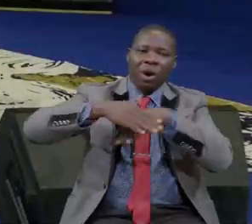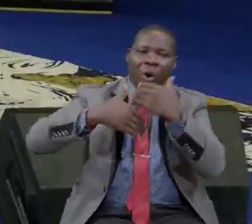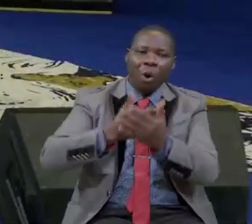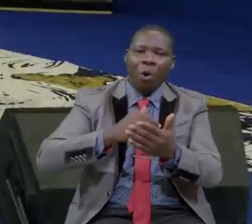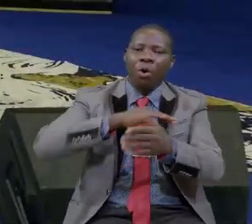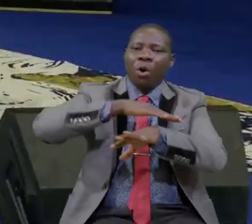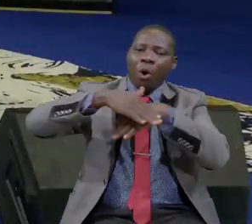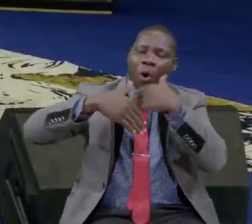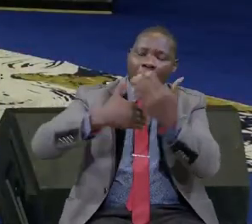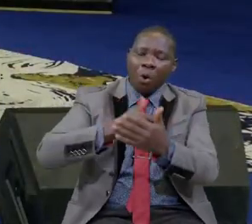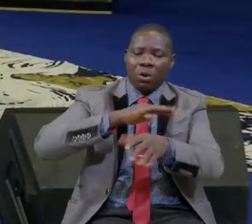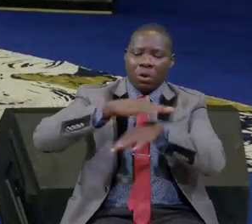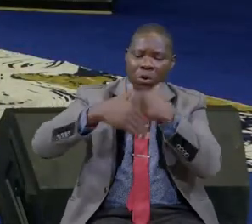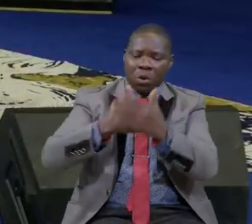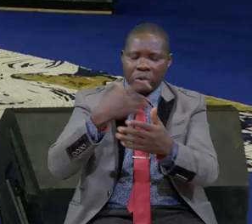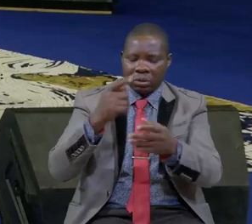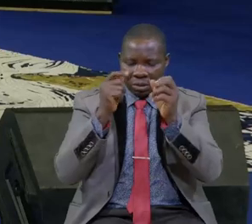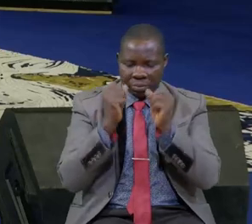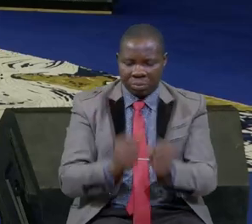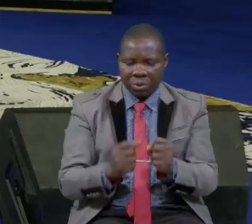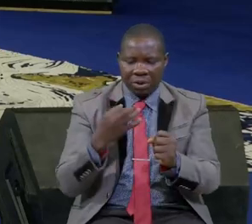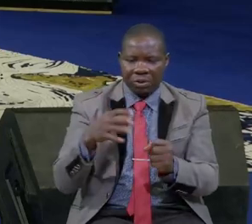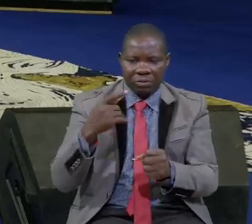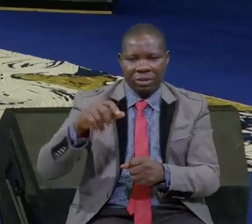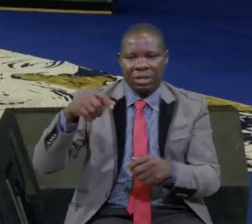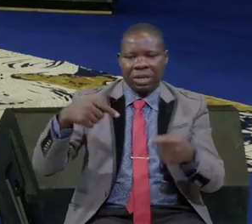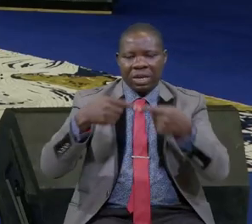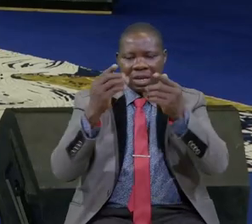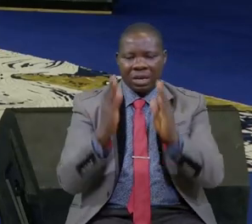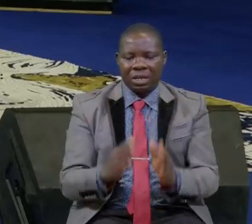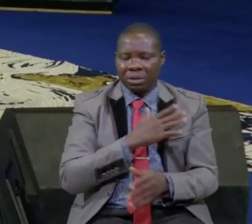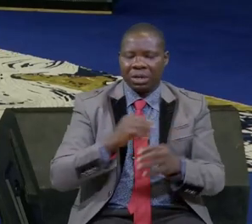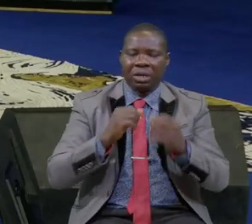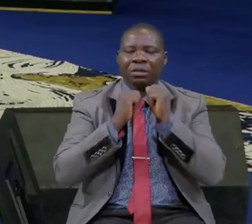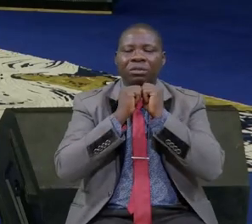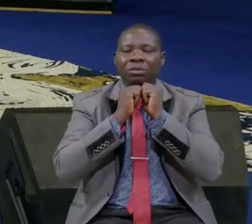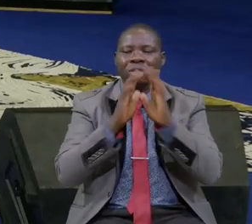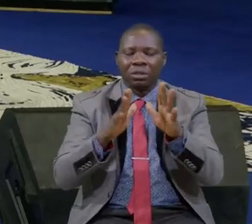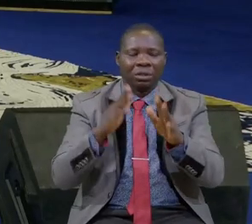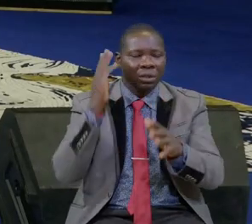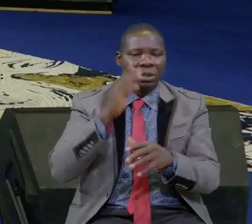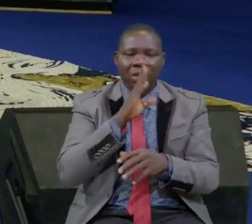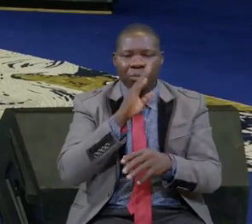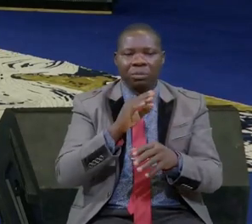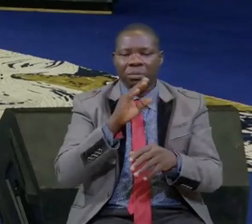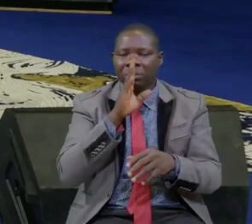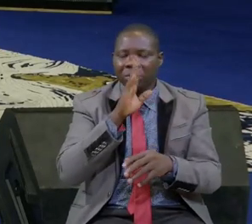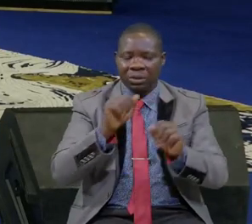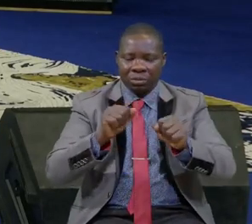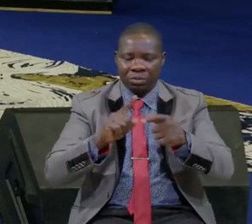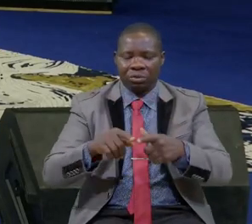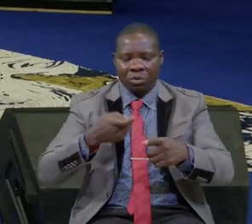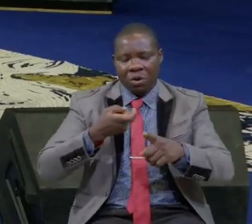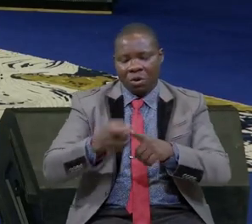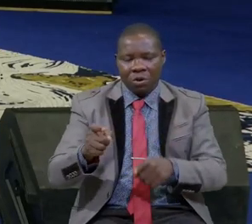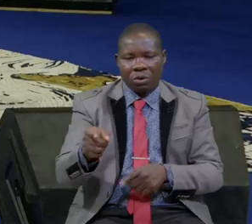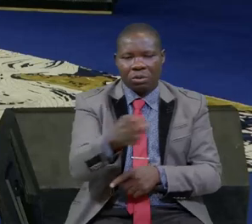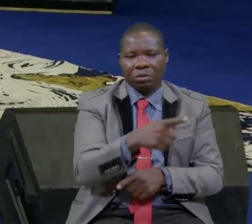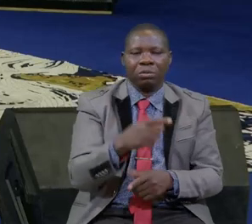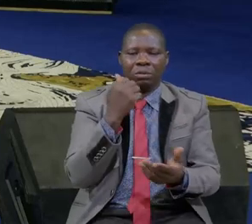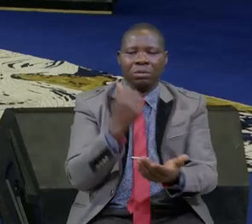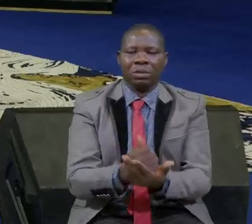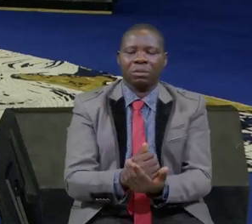the power of the enemy, and nothing shall by any means hurt you. That's